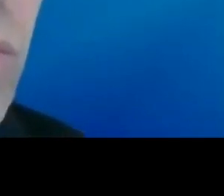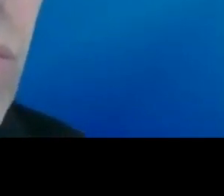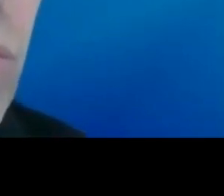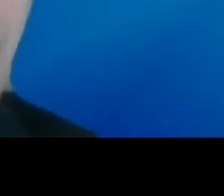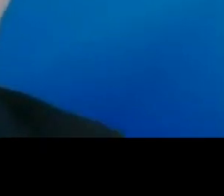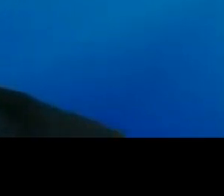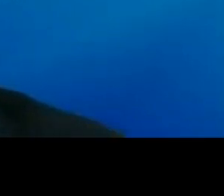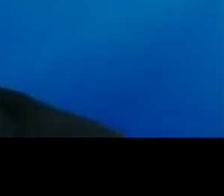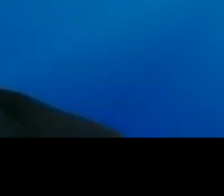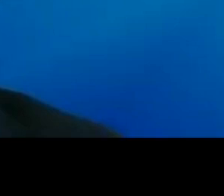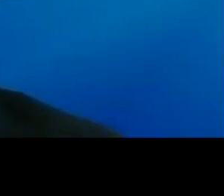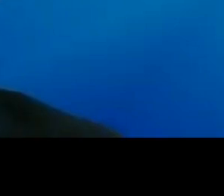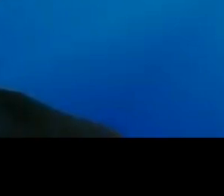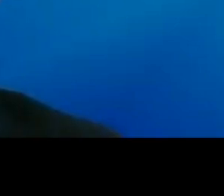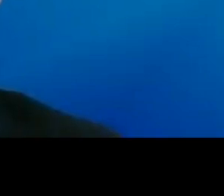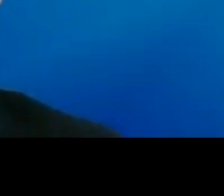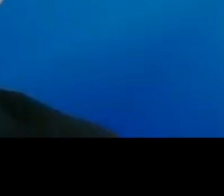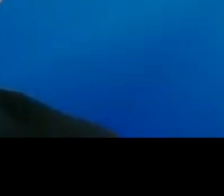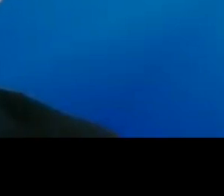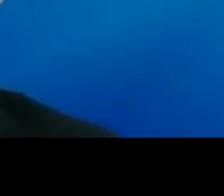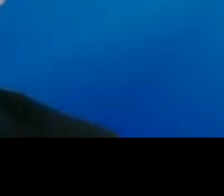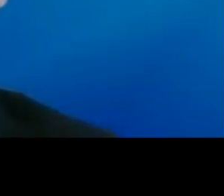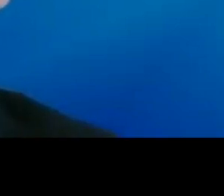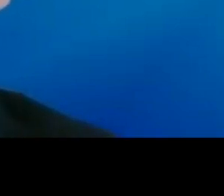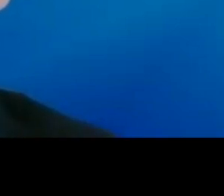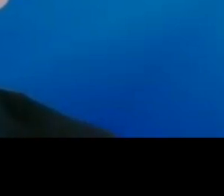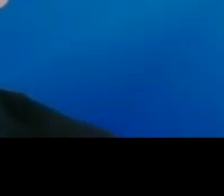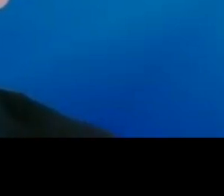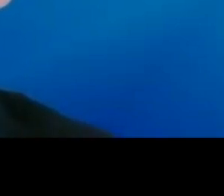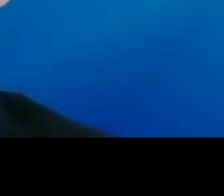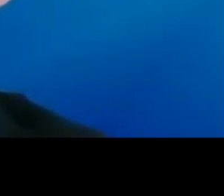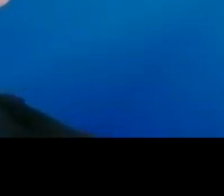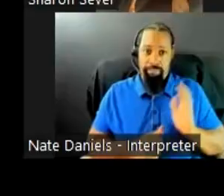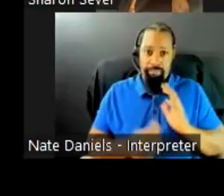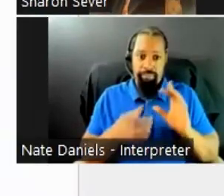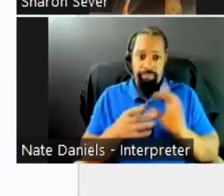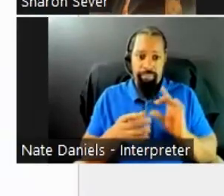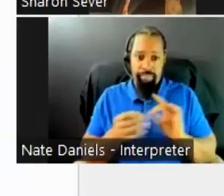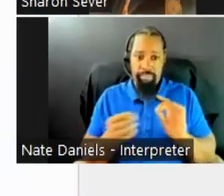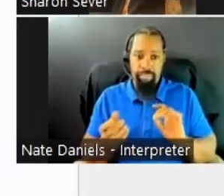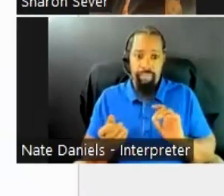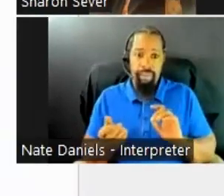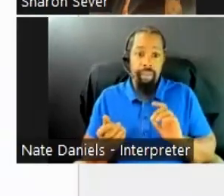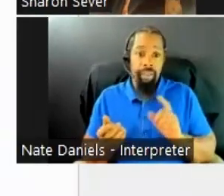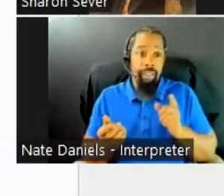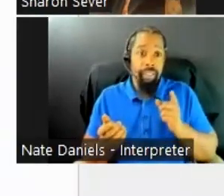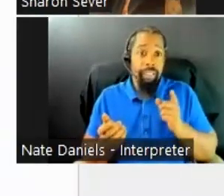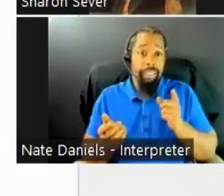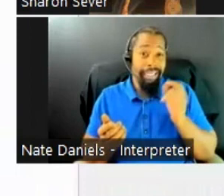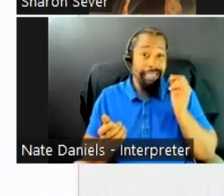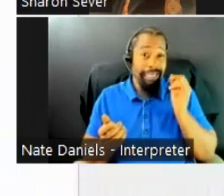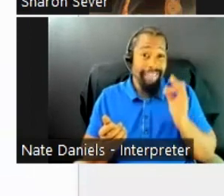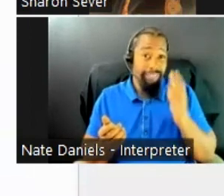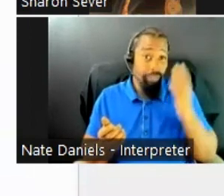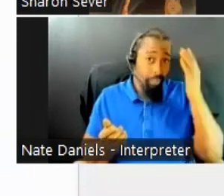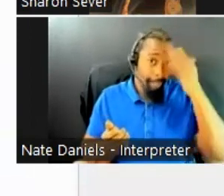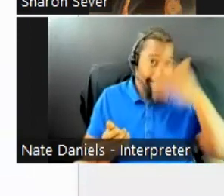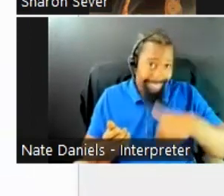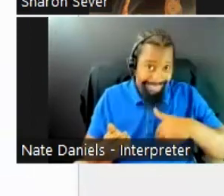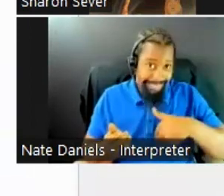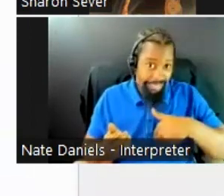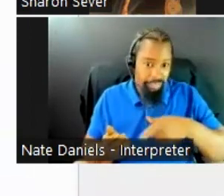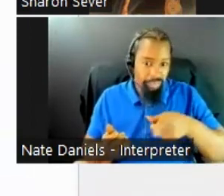including, let me start with this. I mentioned before, if you missed it, and Alexis, if you can please share the link one more time in the